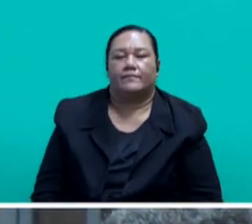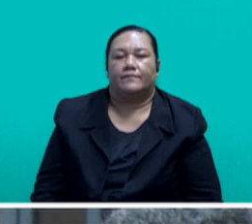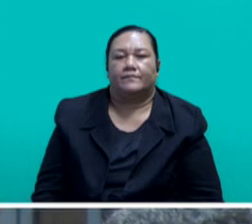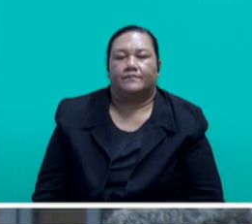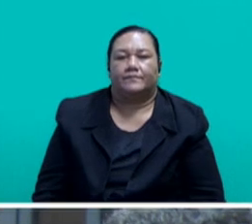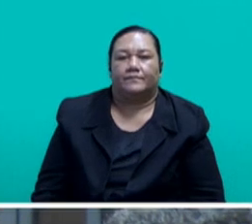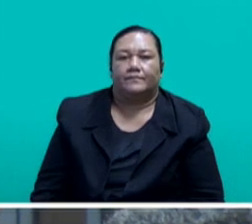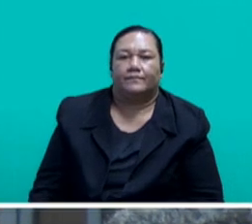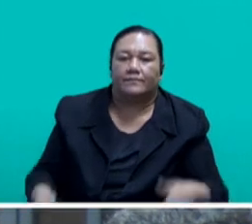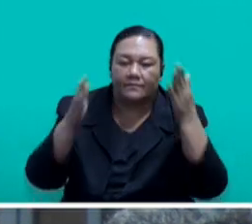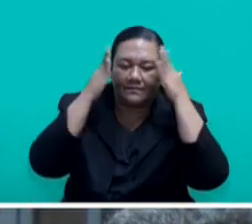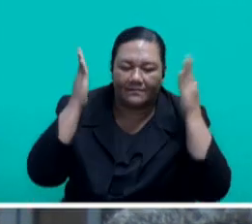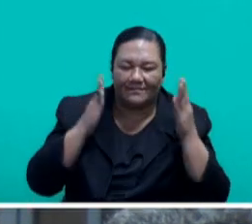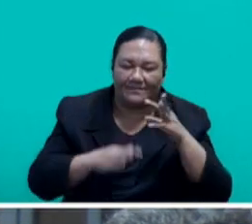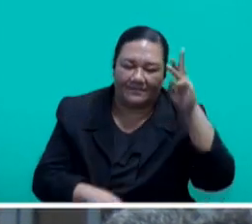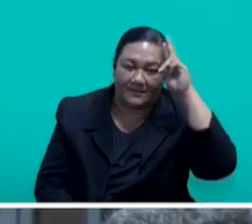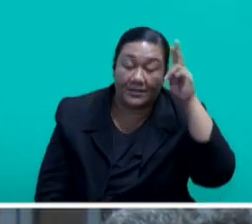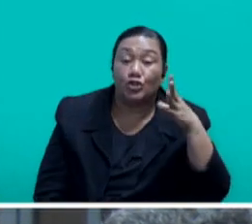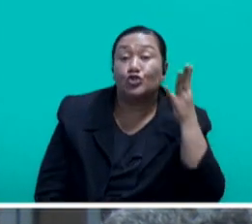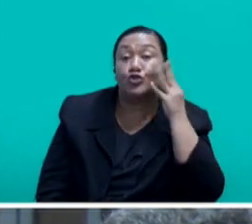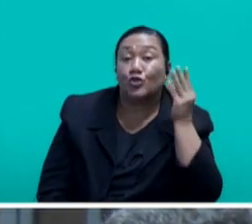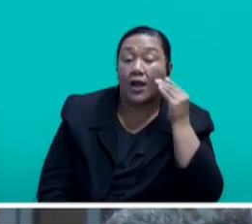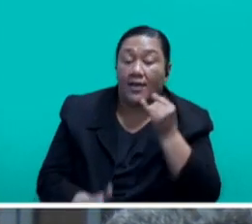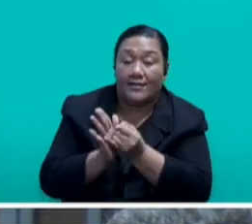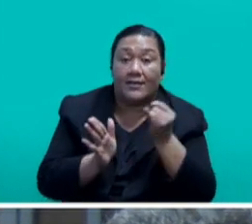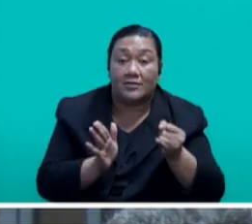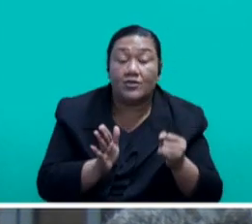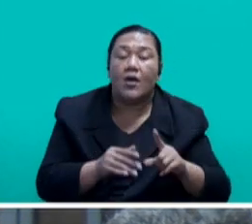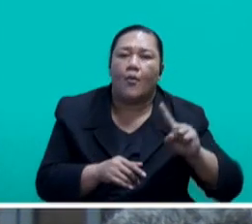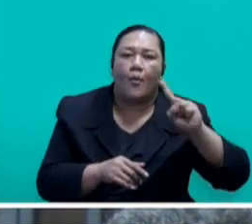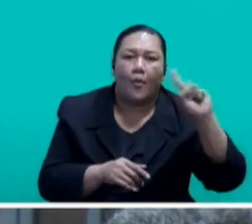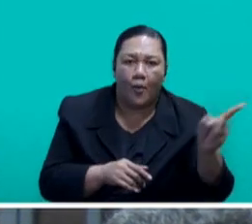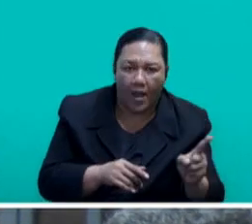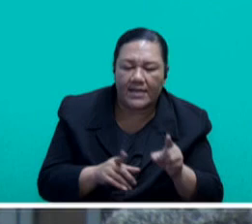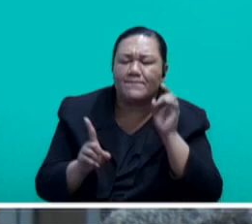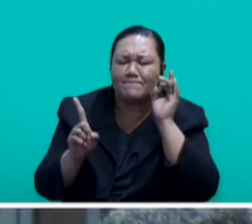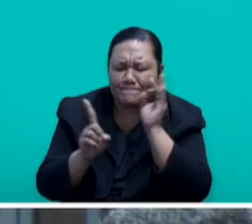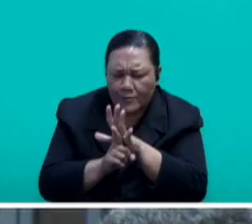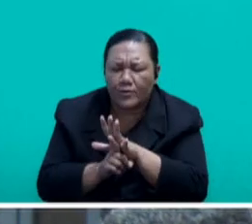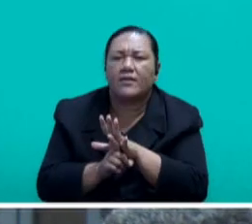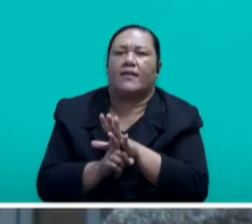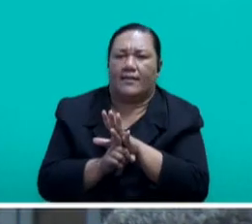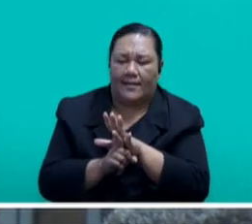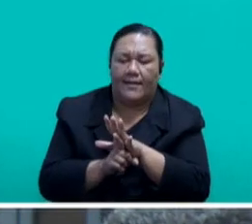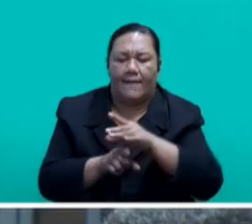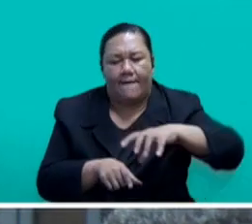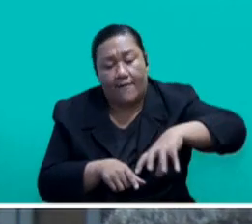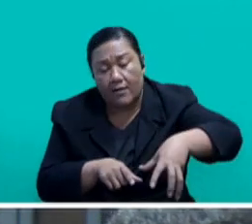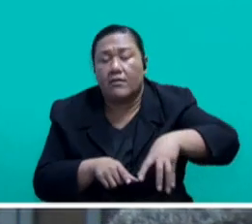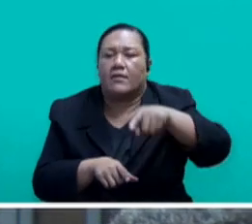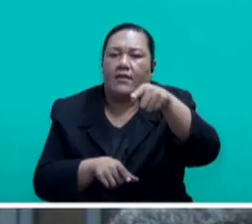Mr. Speaker, sir, the sugar industry is still a key development sector for Vanuatu. The intention to